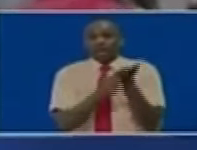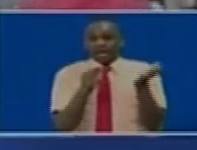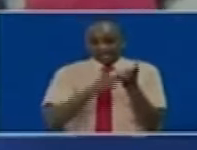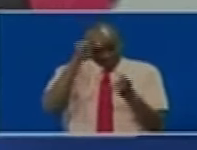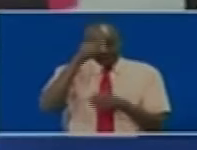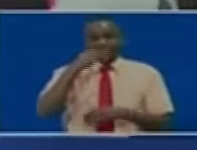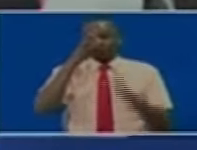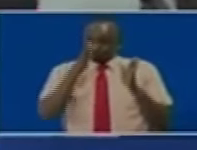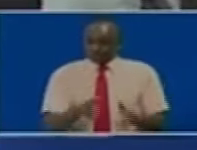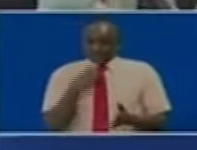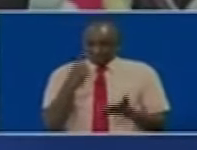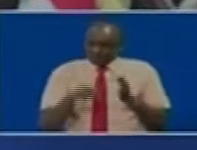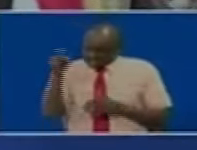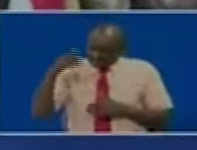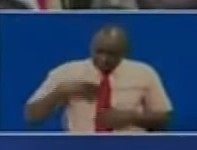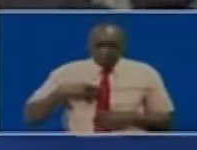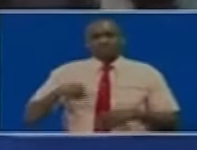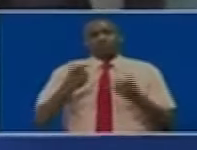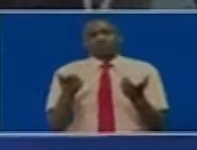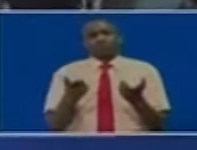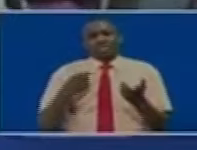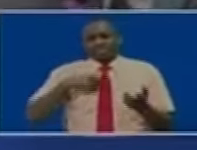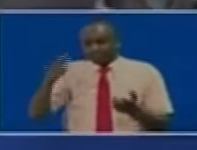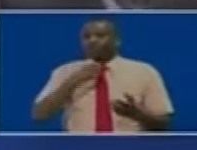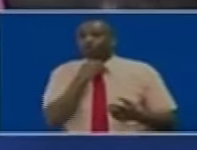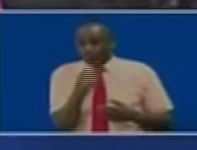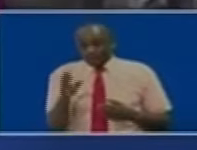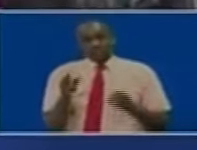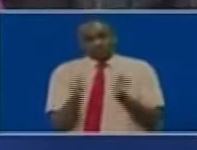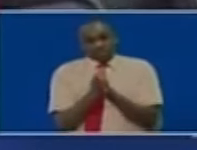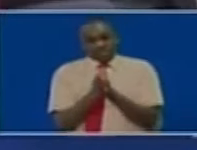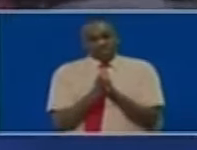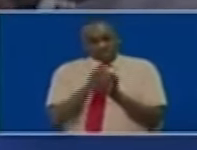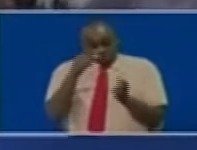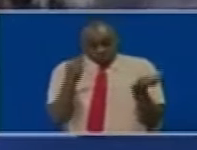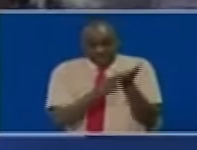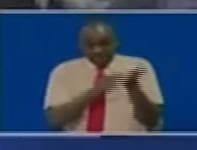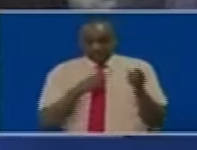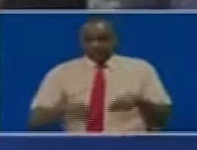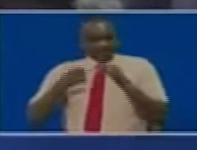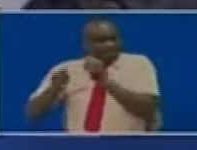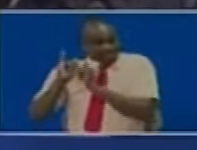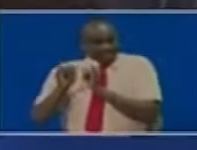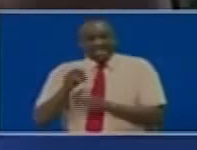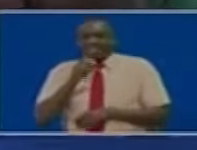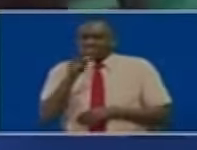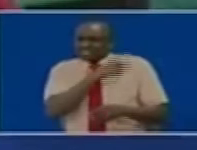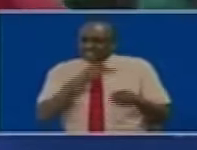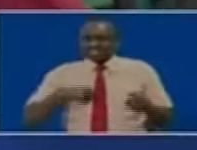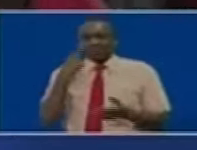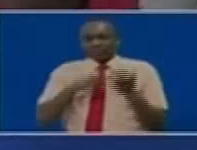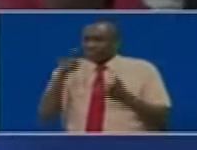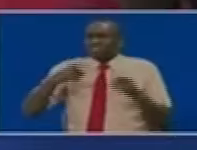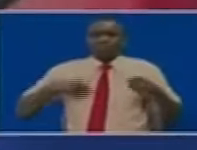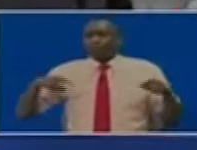spokesman accused the militia of seeking to break away from Uganda. Police spokesman Andrew Felix Kaweesi said the attackers were